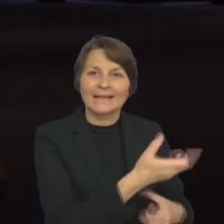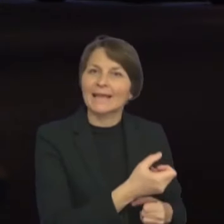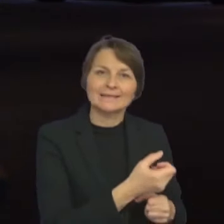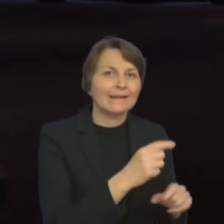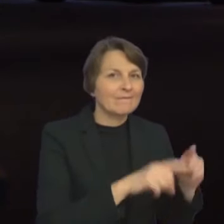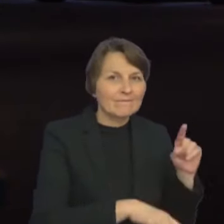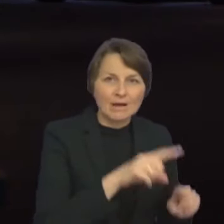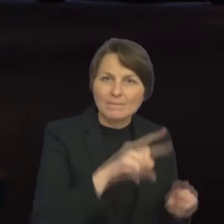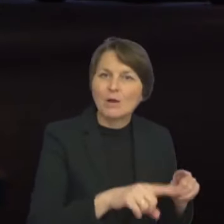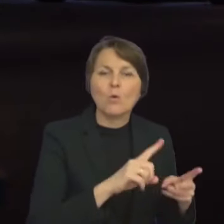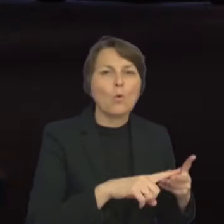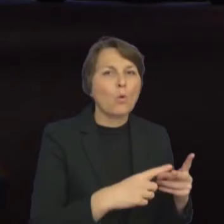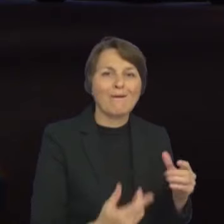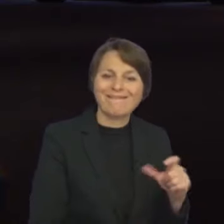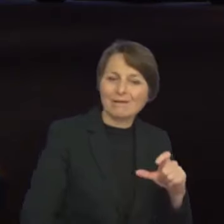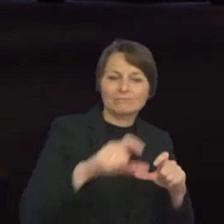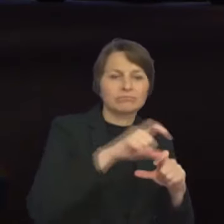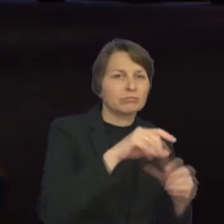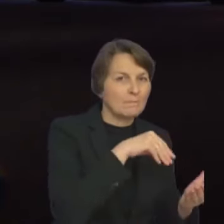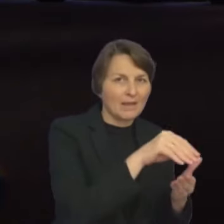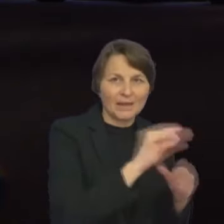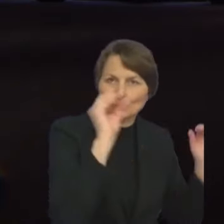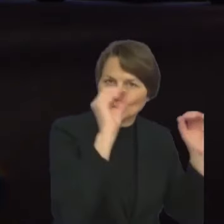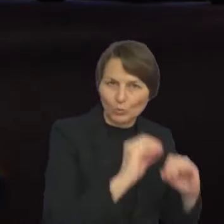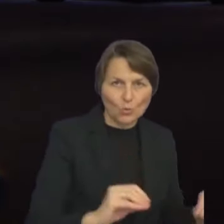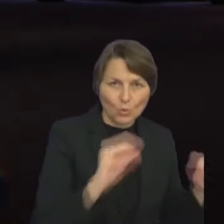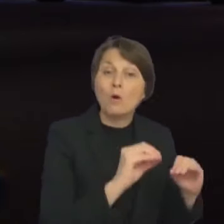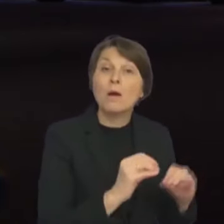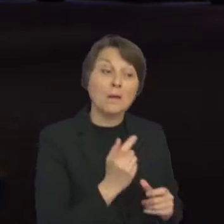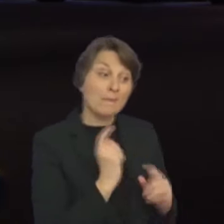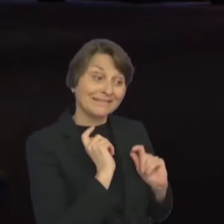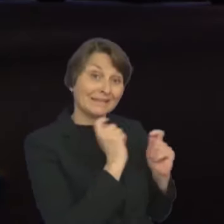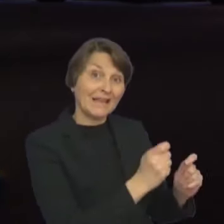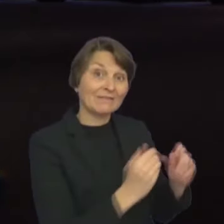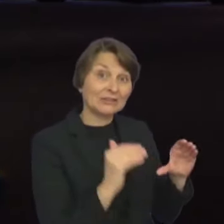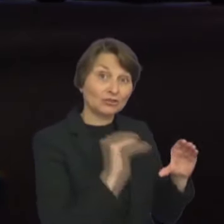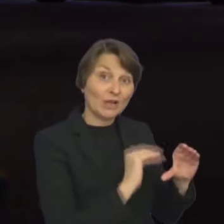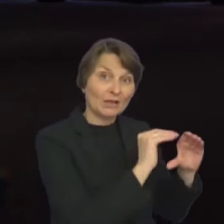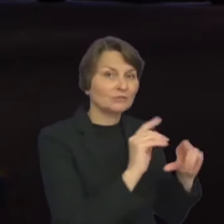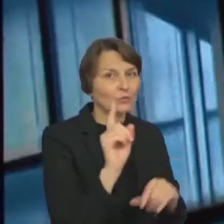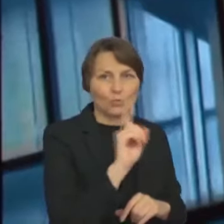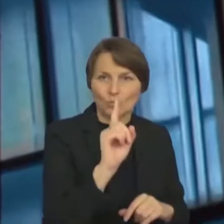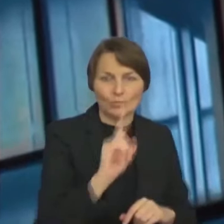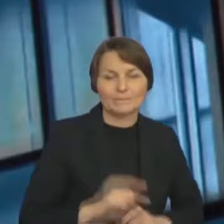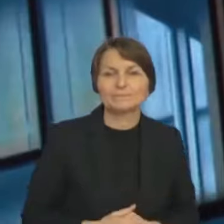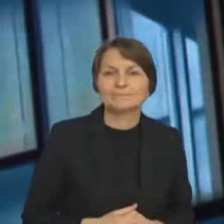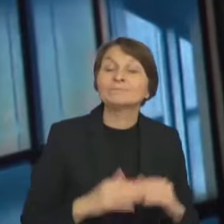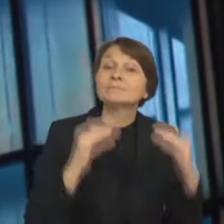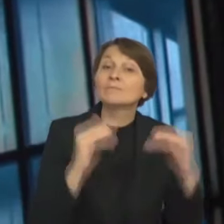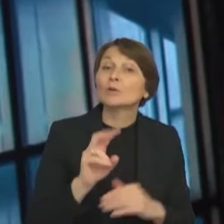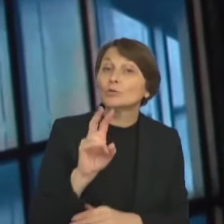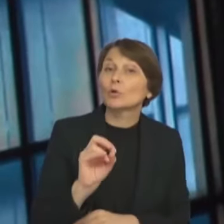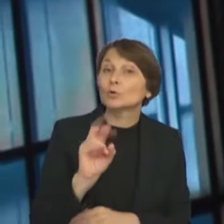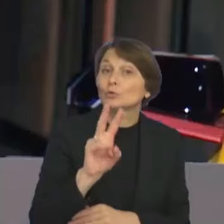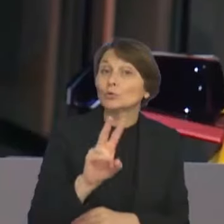exceptional compensation, nor will he be granted any shares. Now, regarding the 2021 compensation policy for